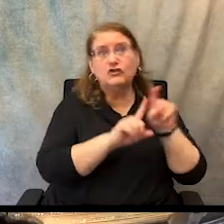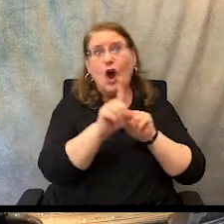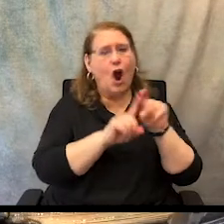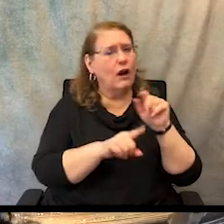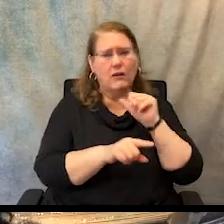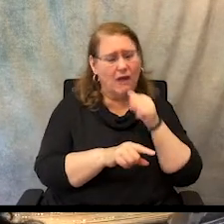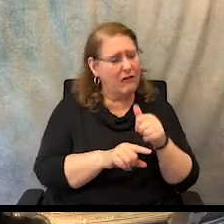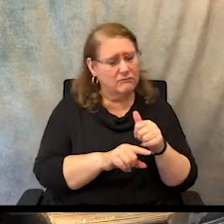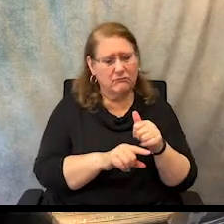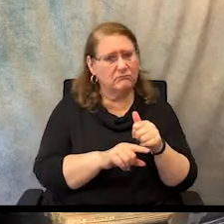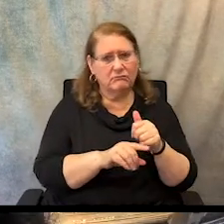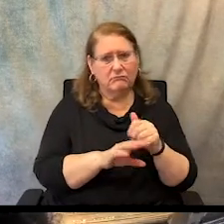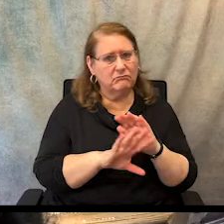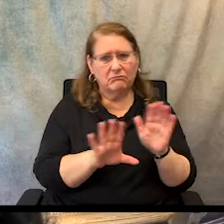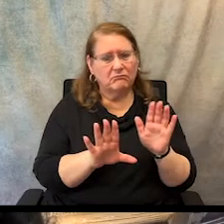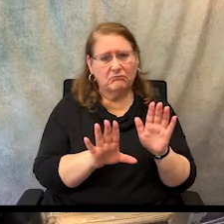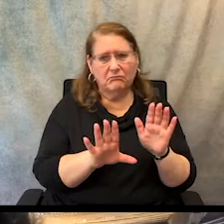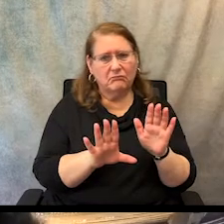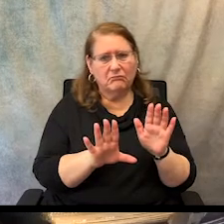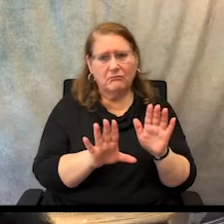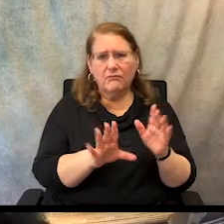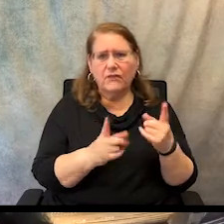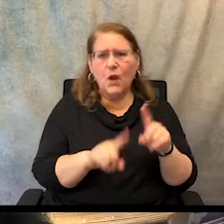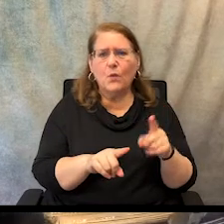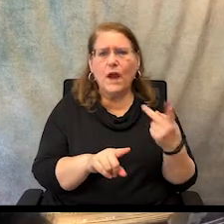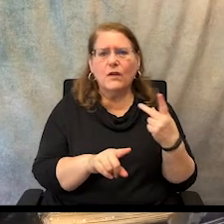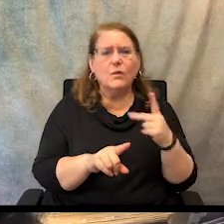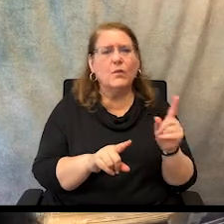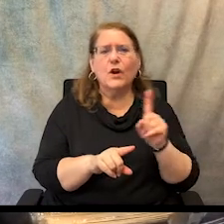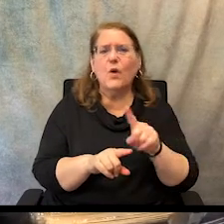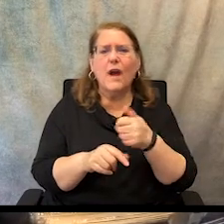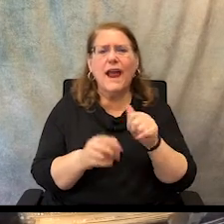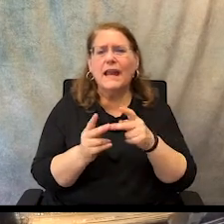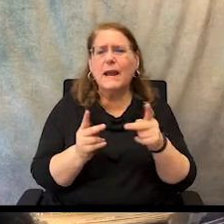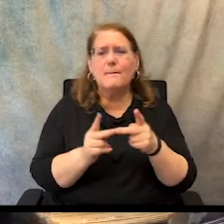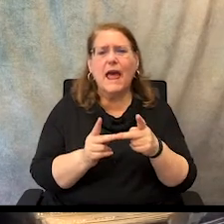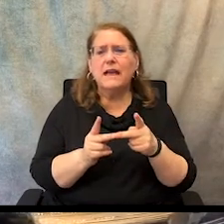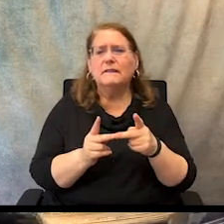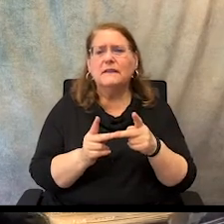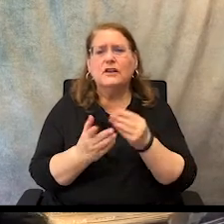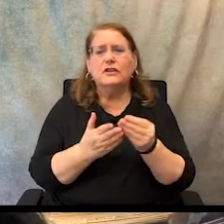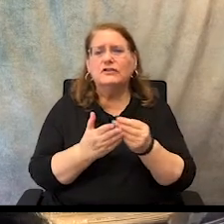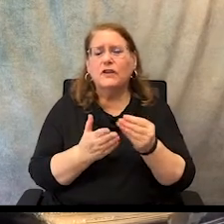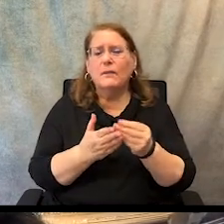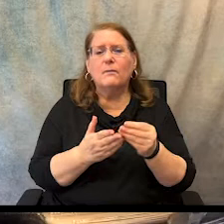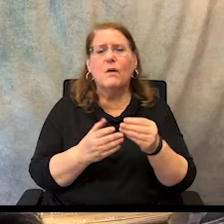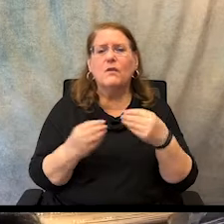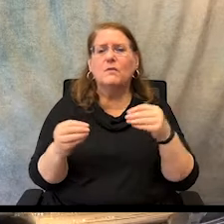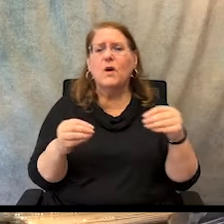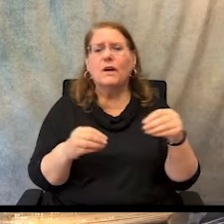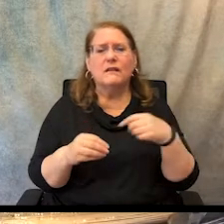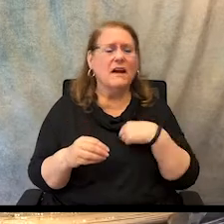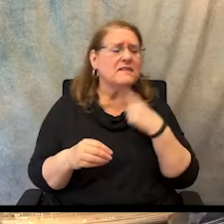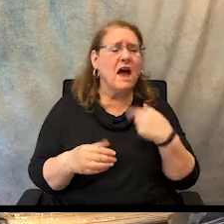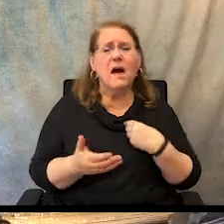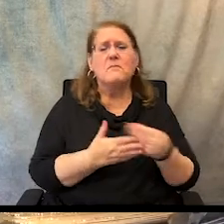a star somehow. Absolutely. Even when we were going somewhere to the shops or supermarkets, I was not treating